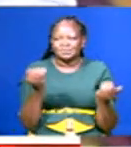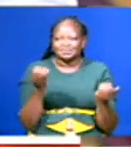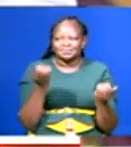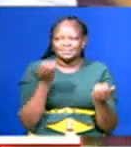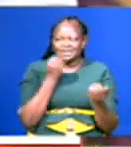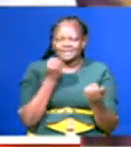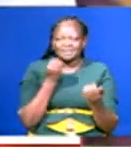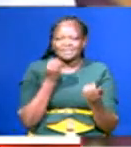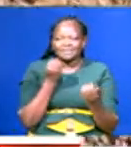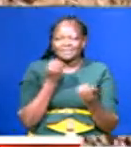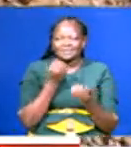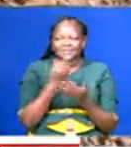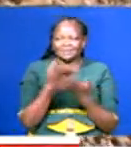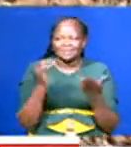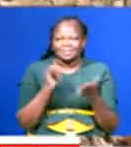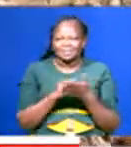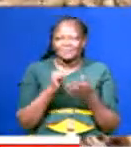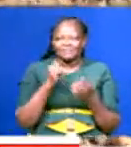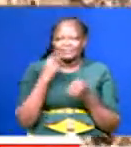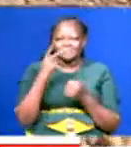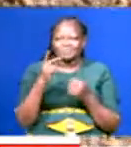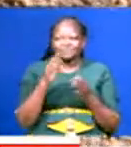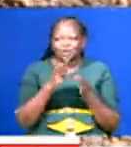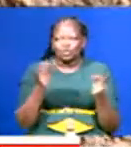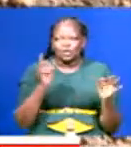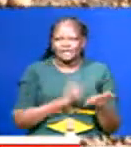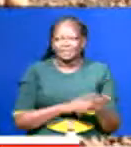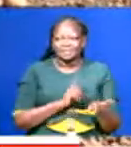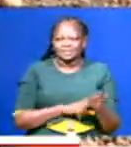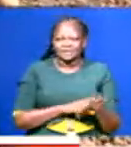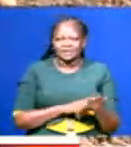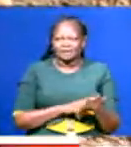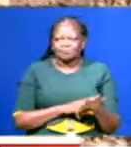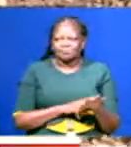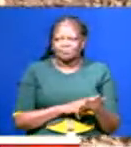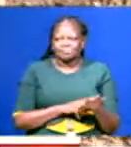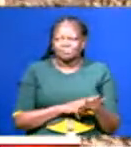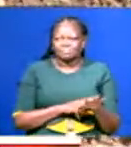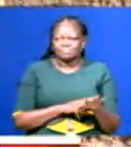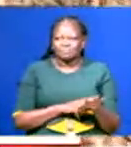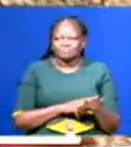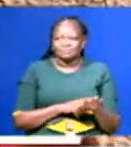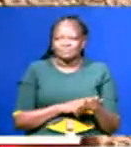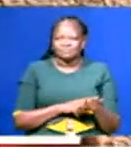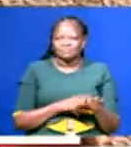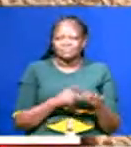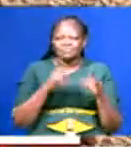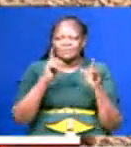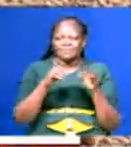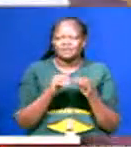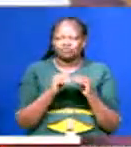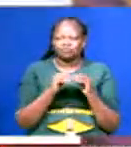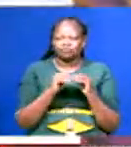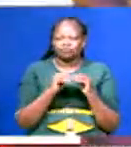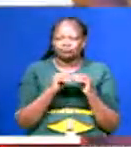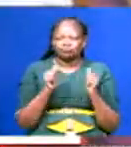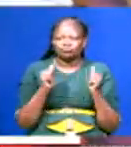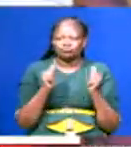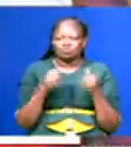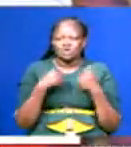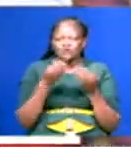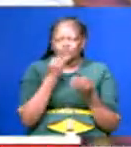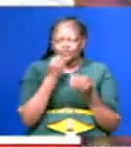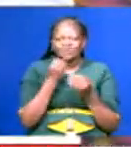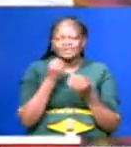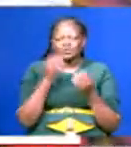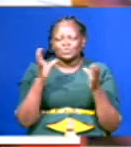seen for years. And we need to urgently intervene and provide food for this community, cash